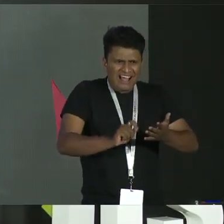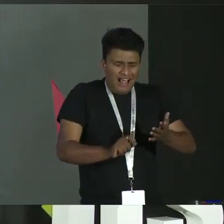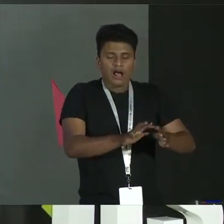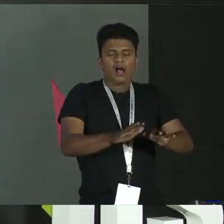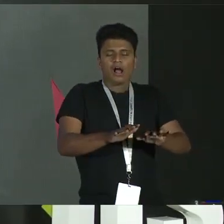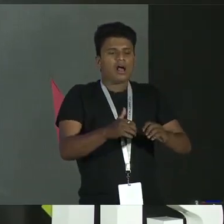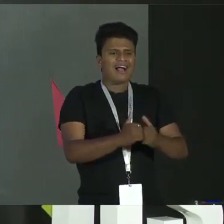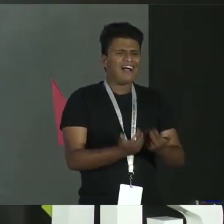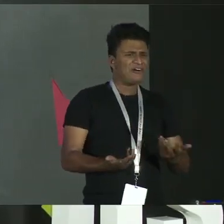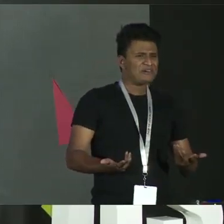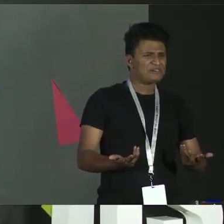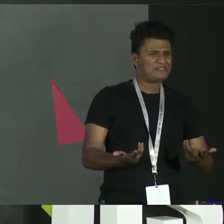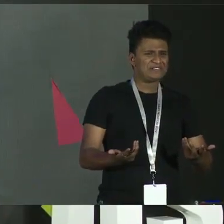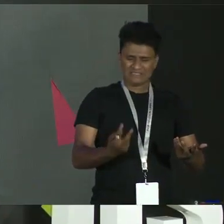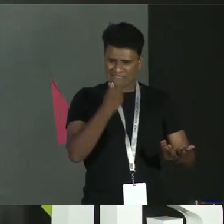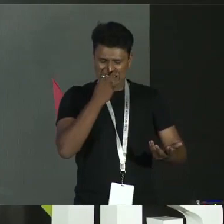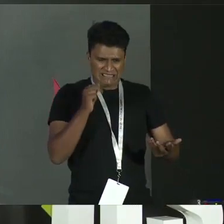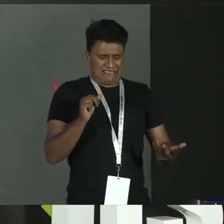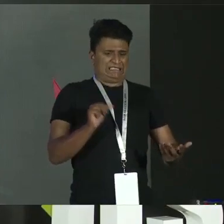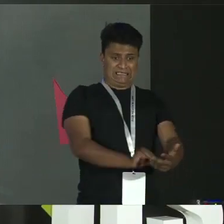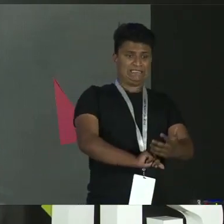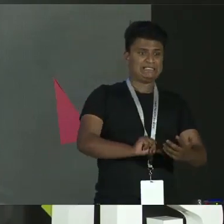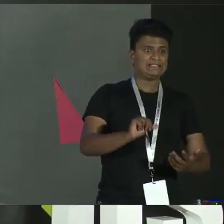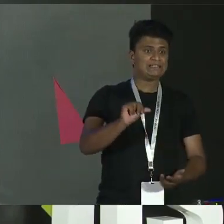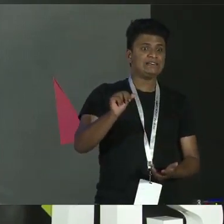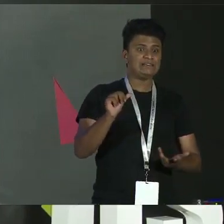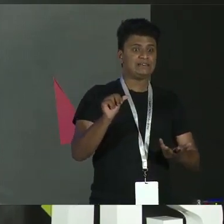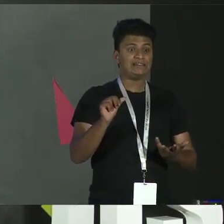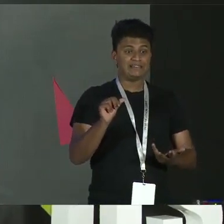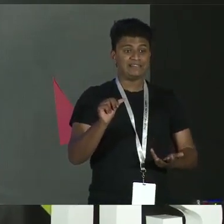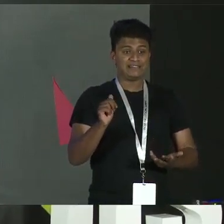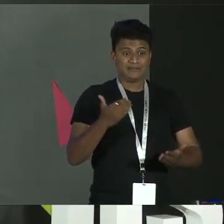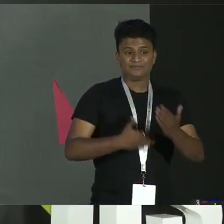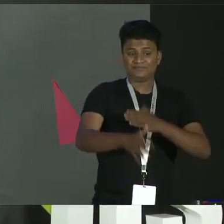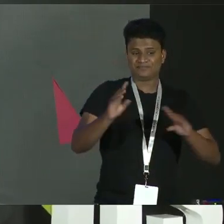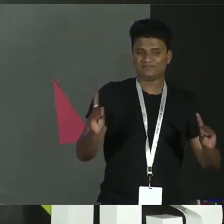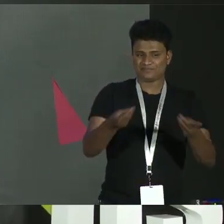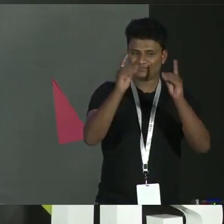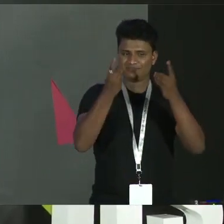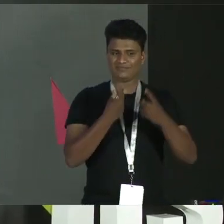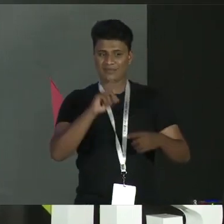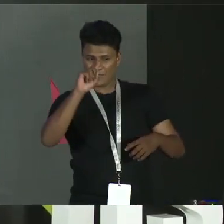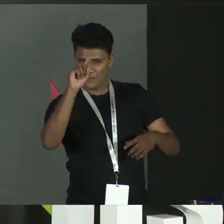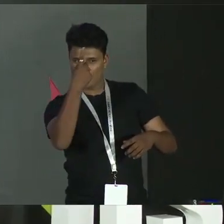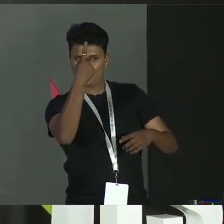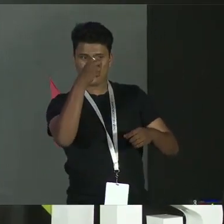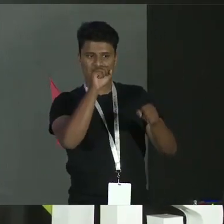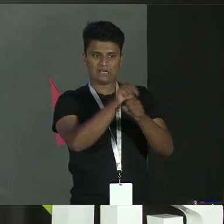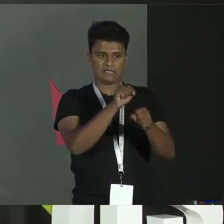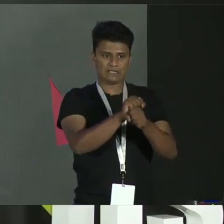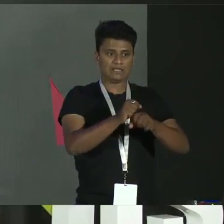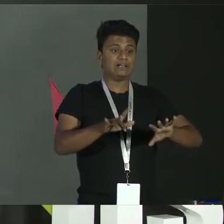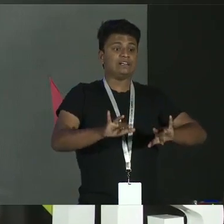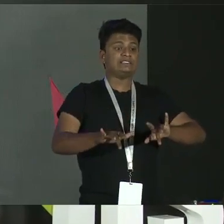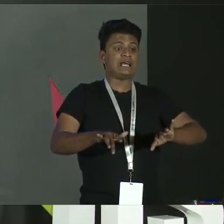letters without using sight? And they developed one of the first working